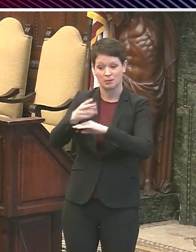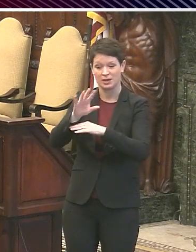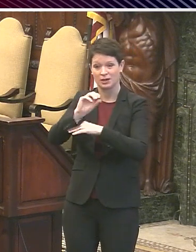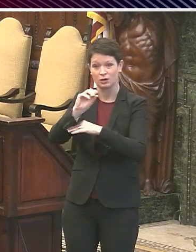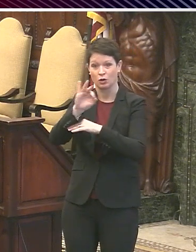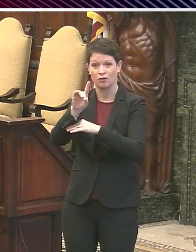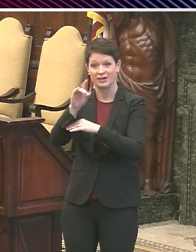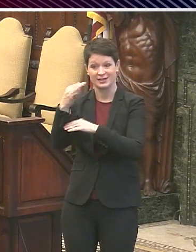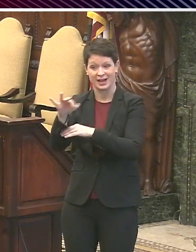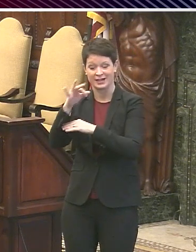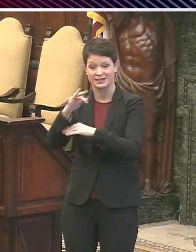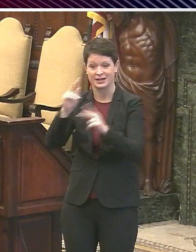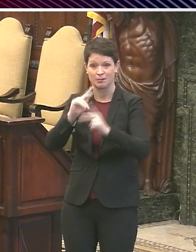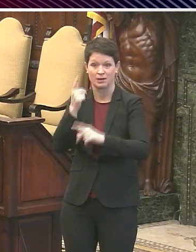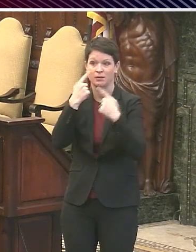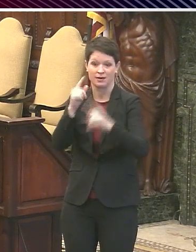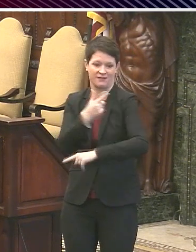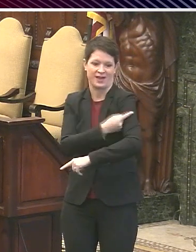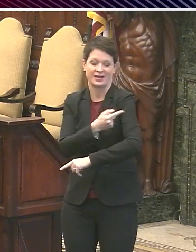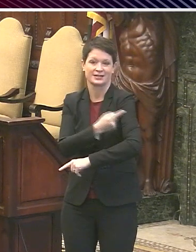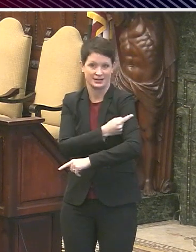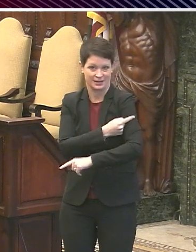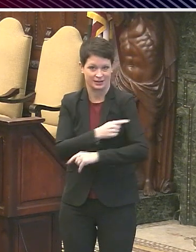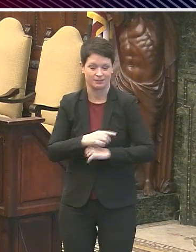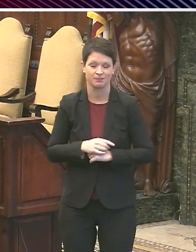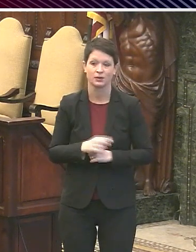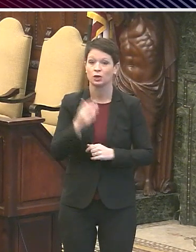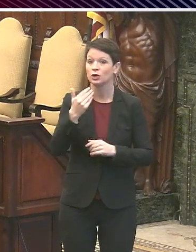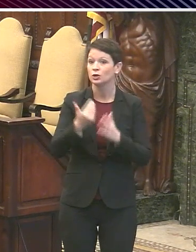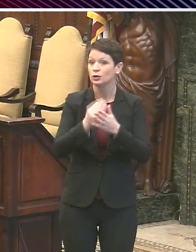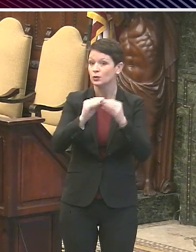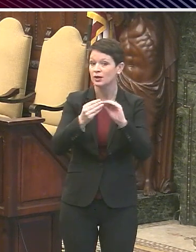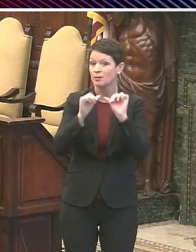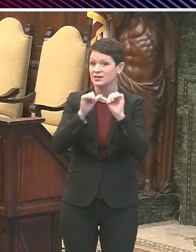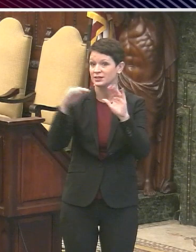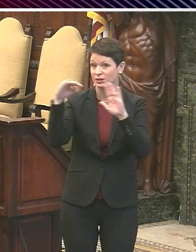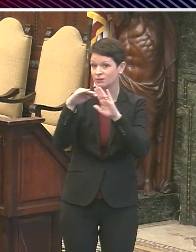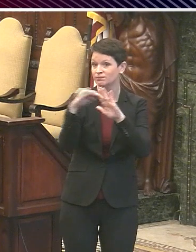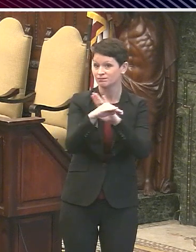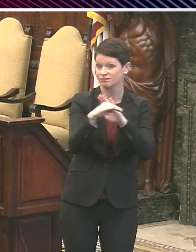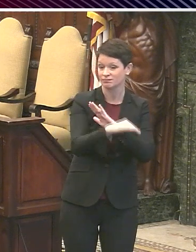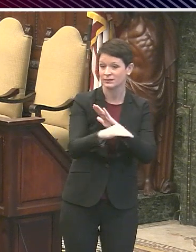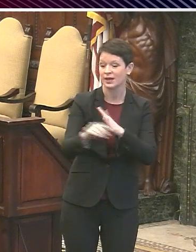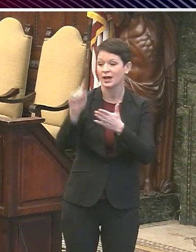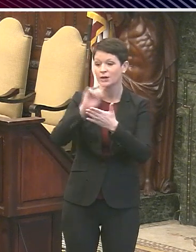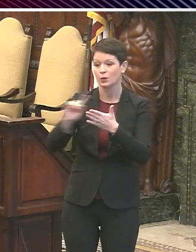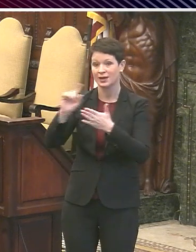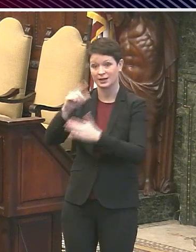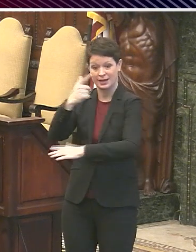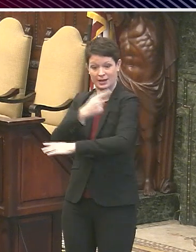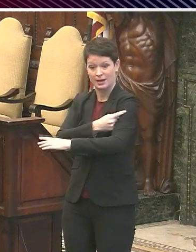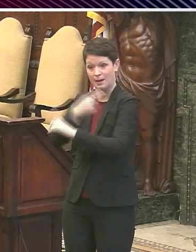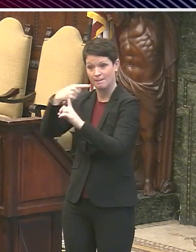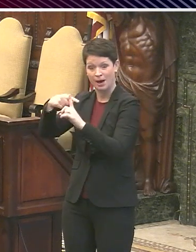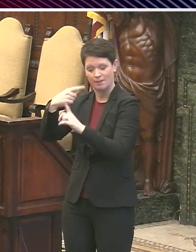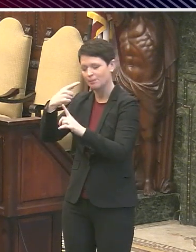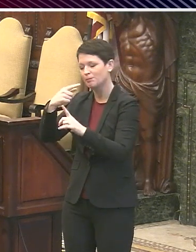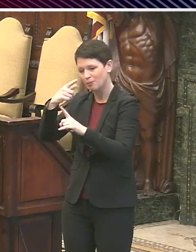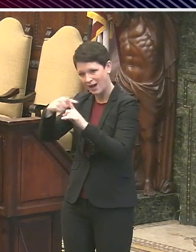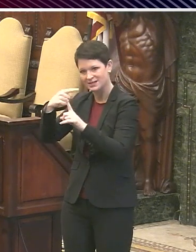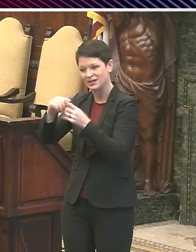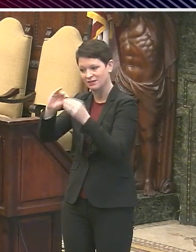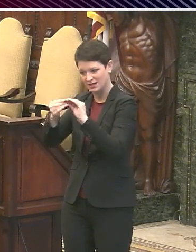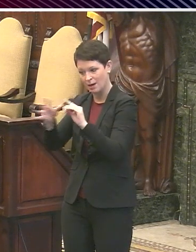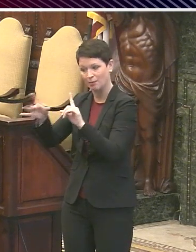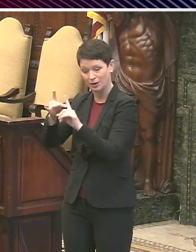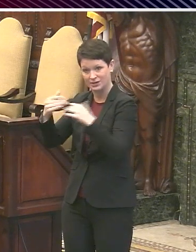COVID-19 and getting people vaccinated. Our new case counts continue to decrease, and weekly positivity rates are